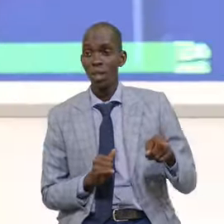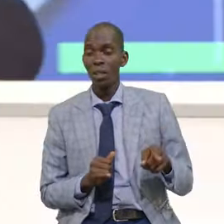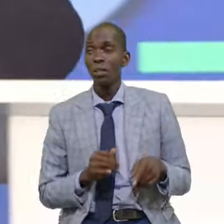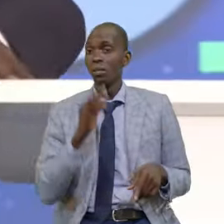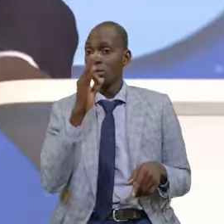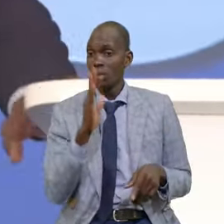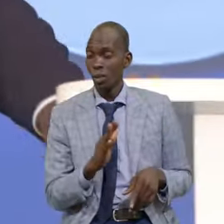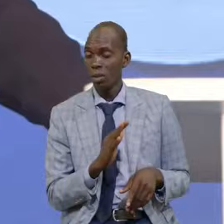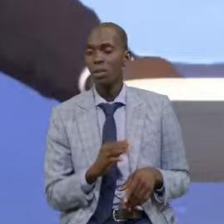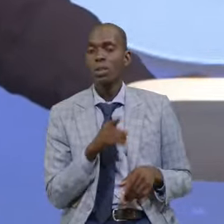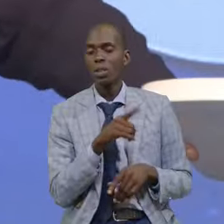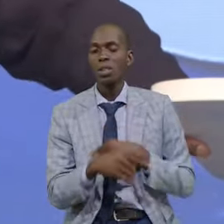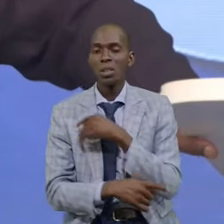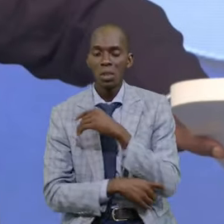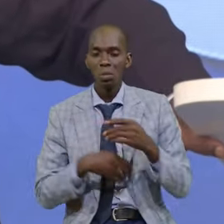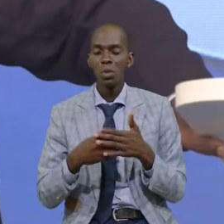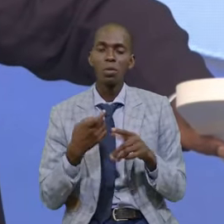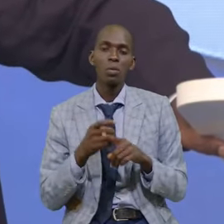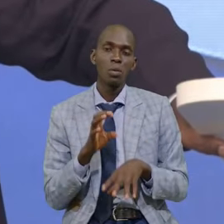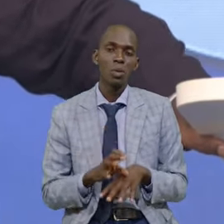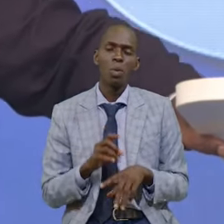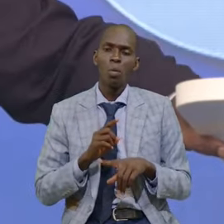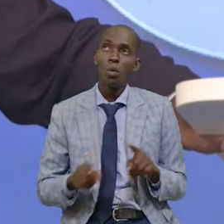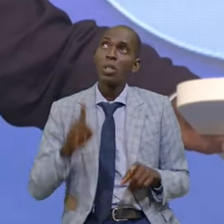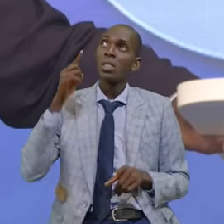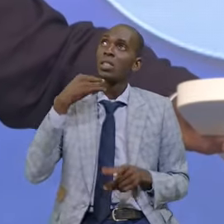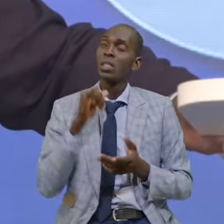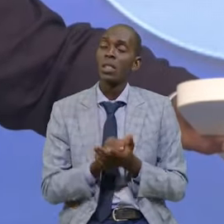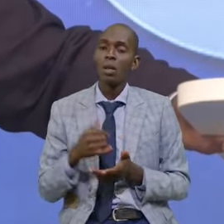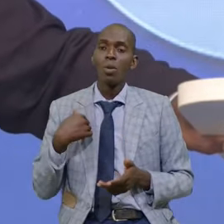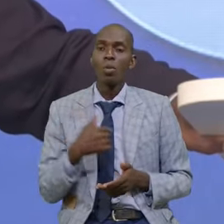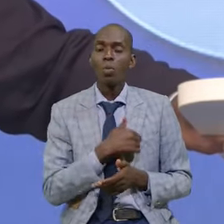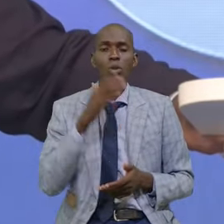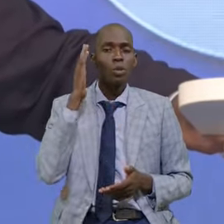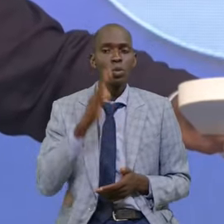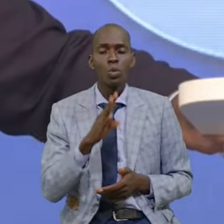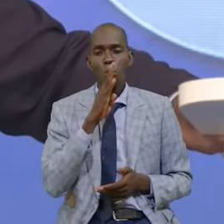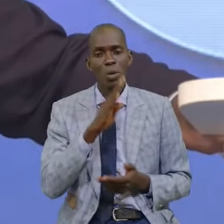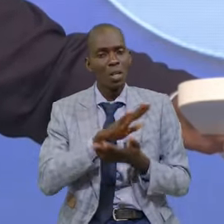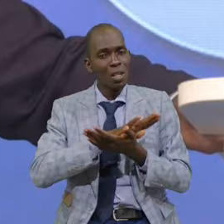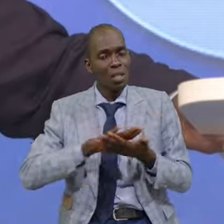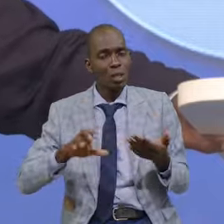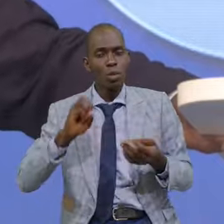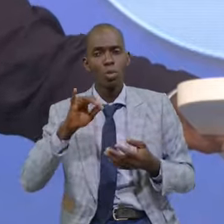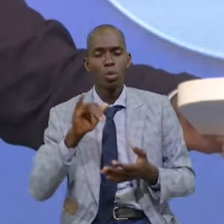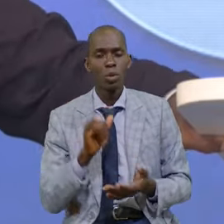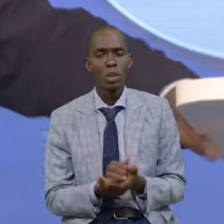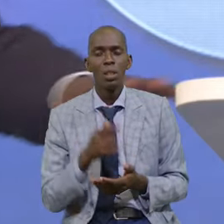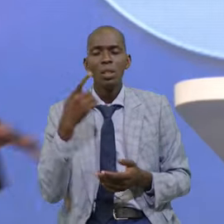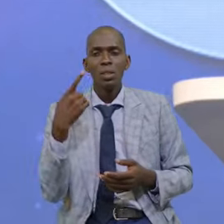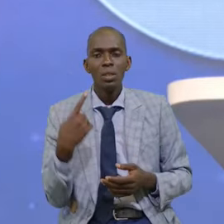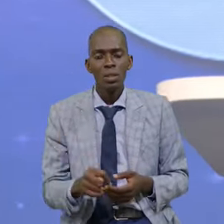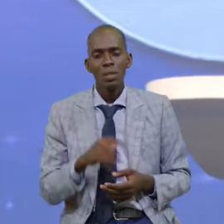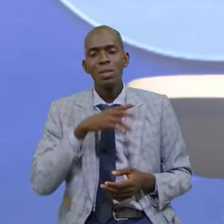He says, we should be clean so that the contamination in the life of the